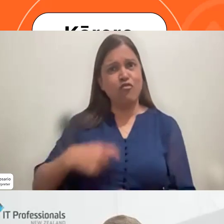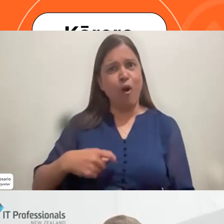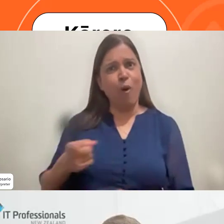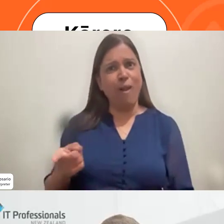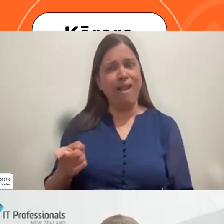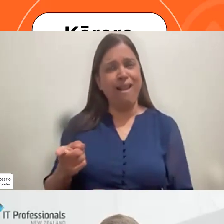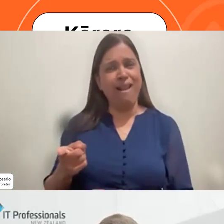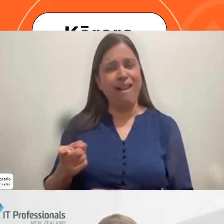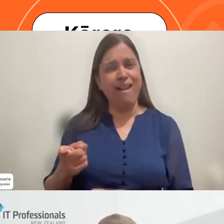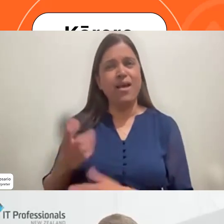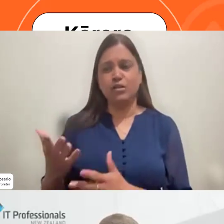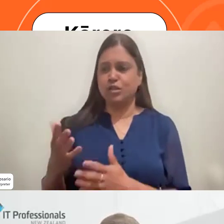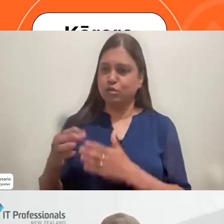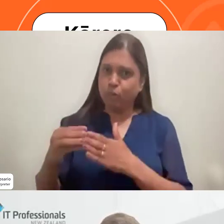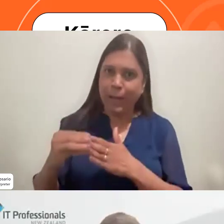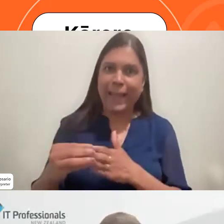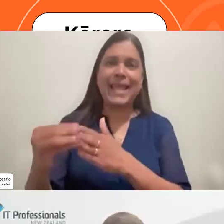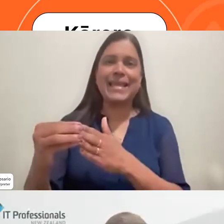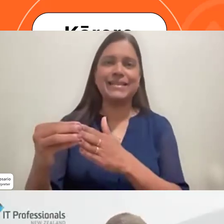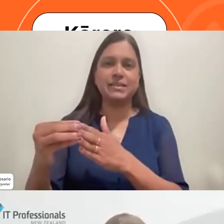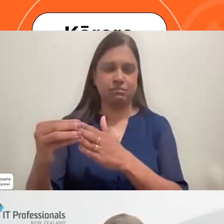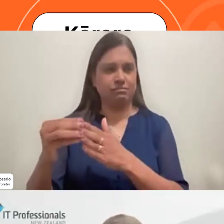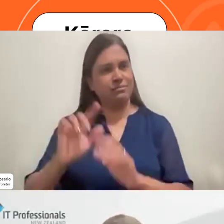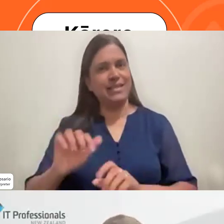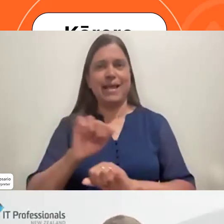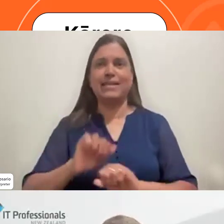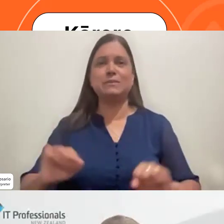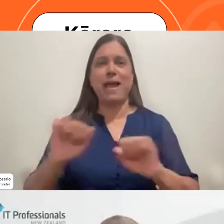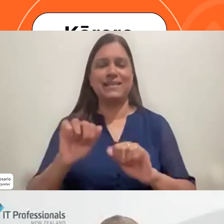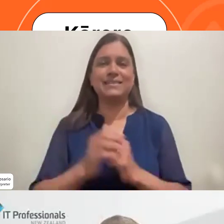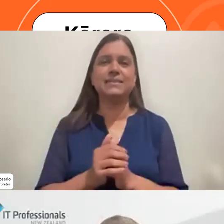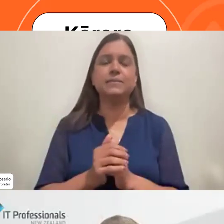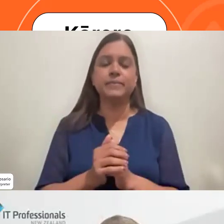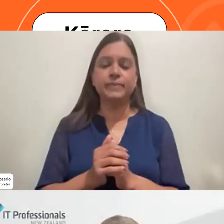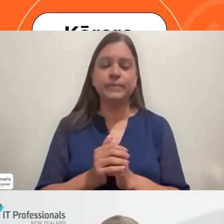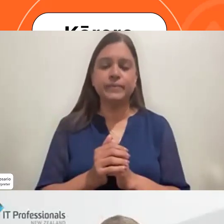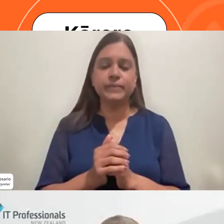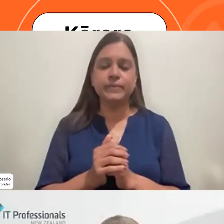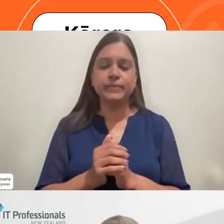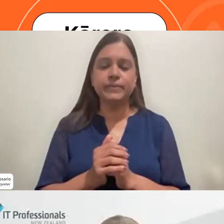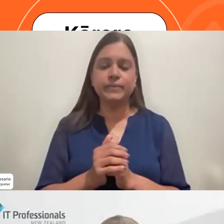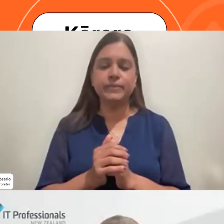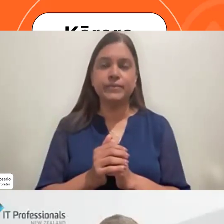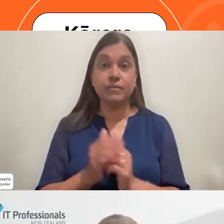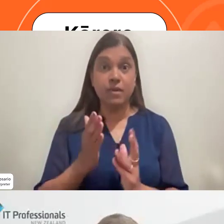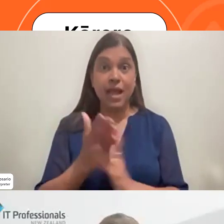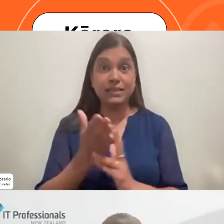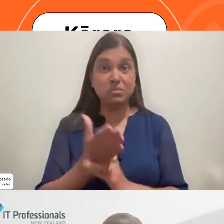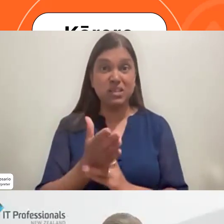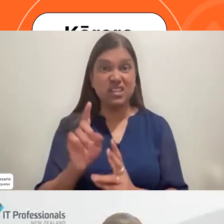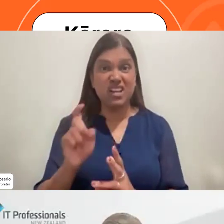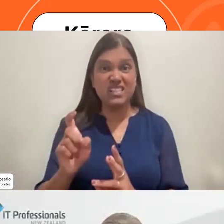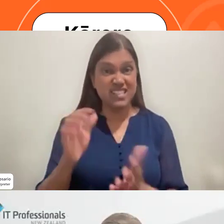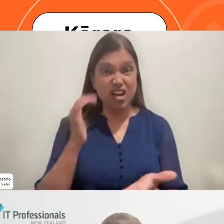to lead in that space, and at no time should accessibility as a right, and no time should accessibility